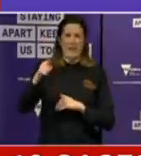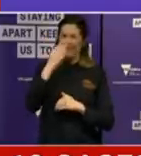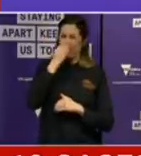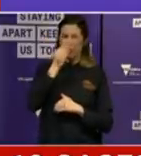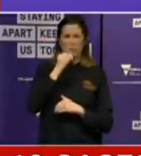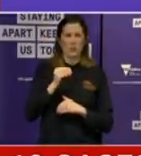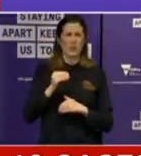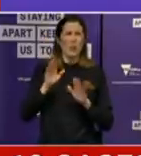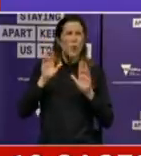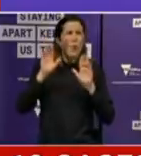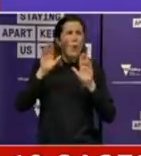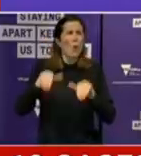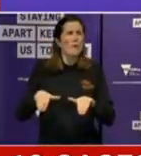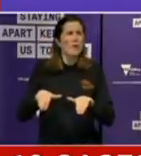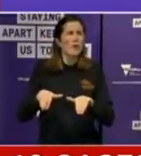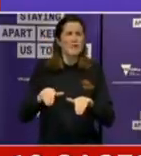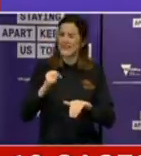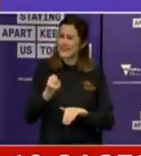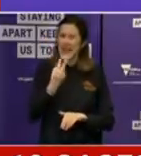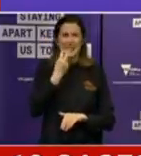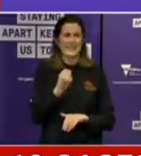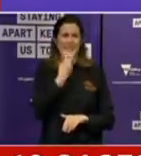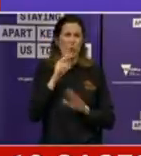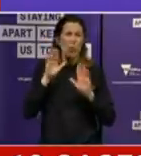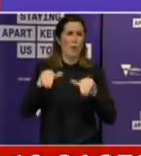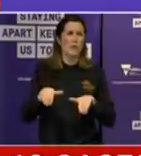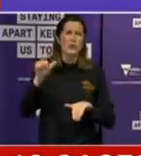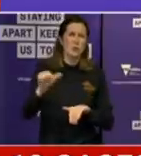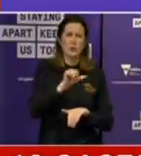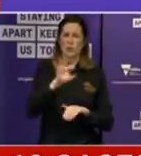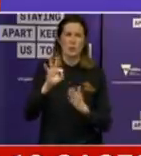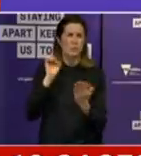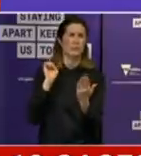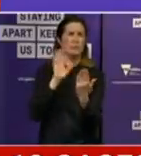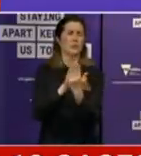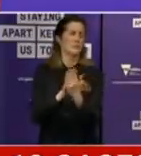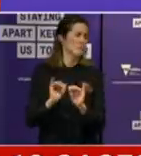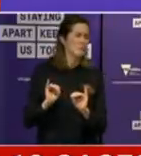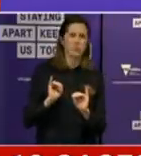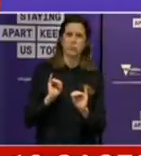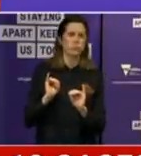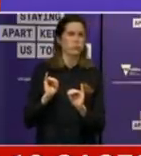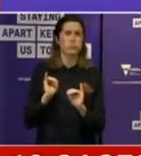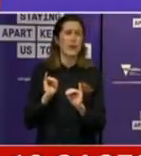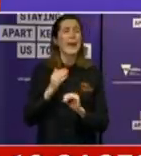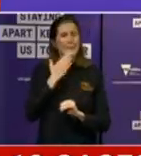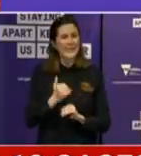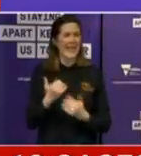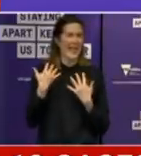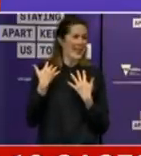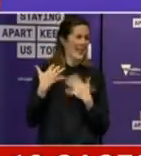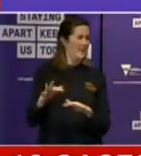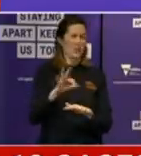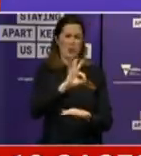and has no place. No place. Have a different view to me, but leave my family out of it, particularly the